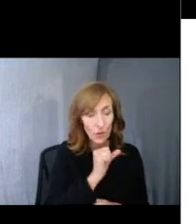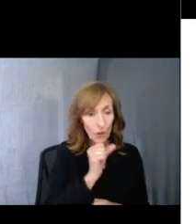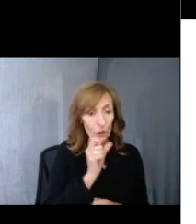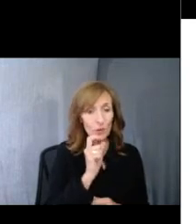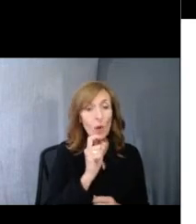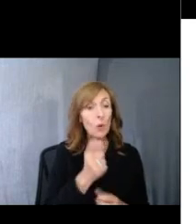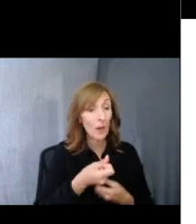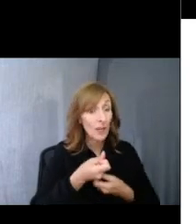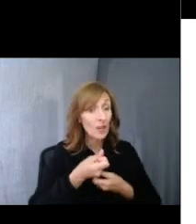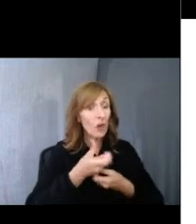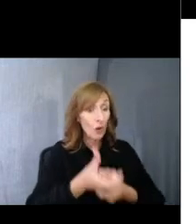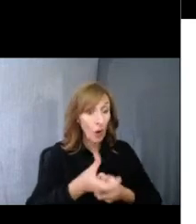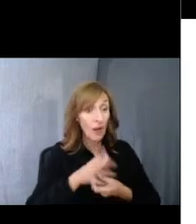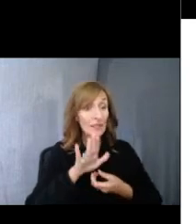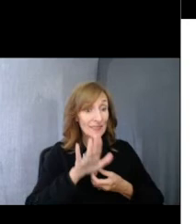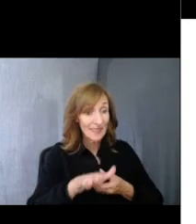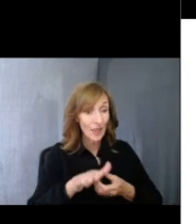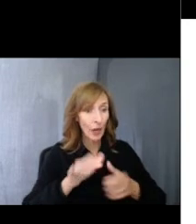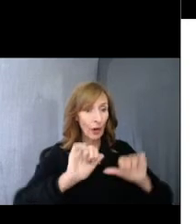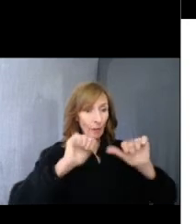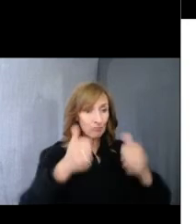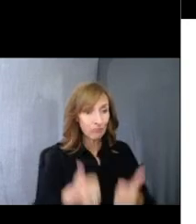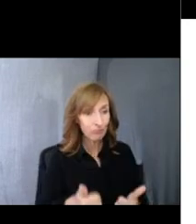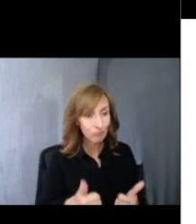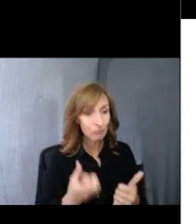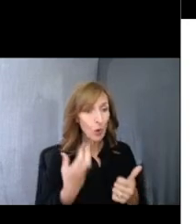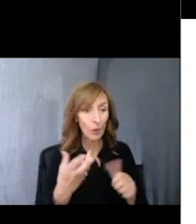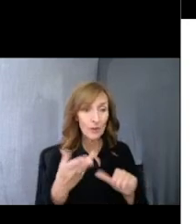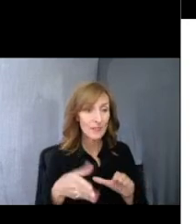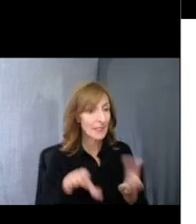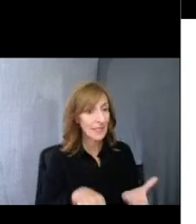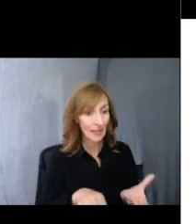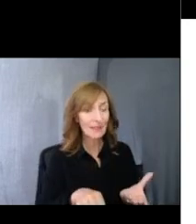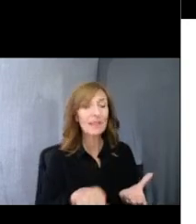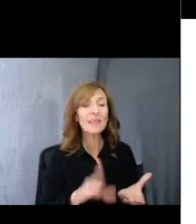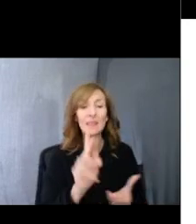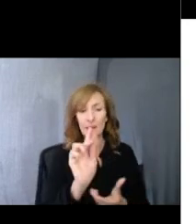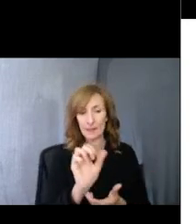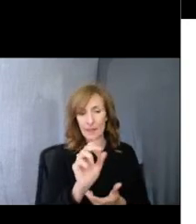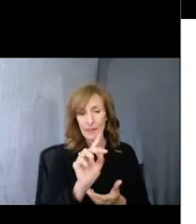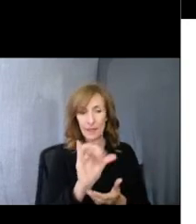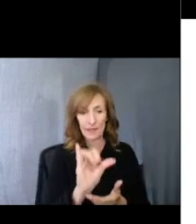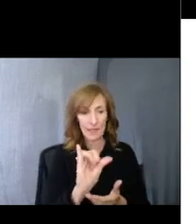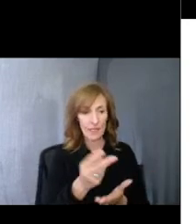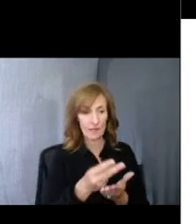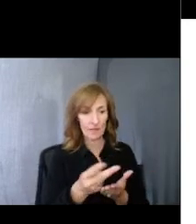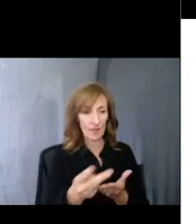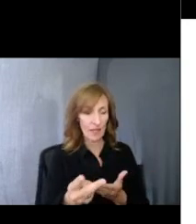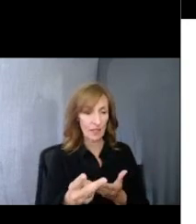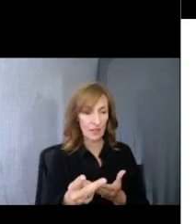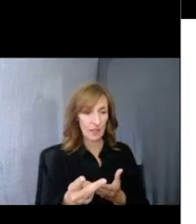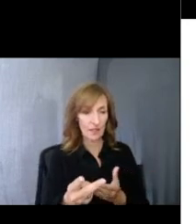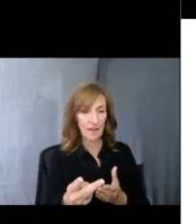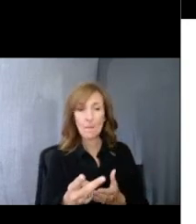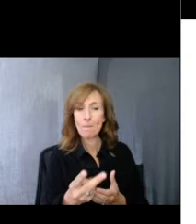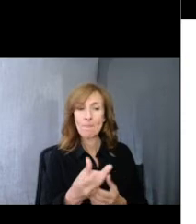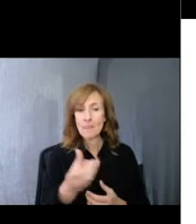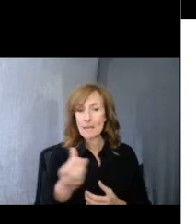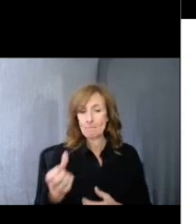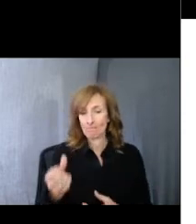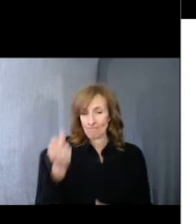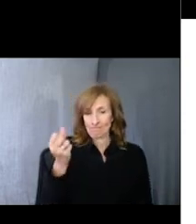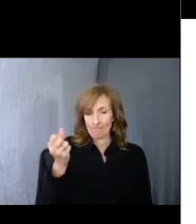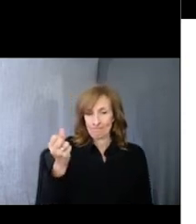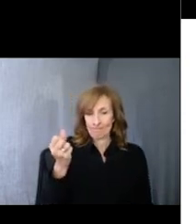was kidney failure. One thing that's a little different, we're not going to talk about dogs. Dogs' kidney disease, chronic kidney disease, looks